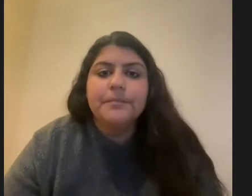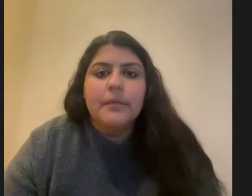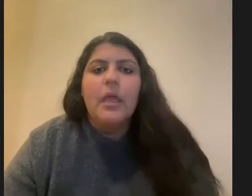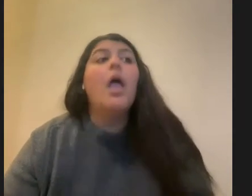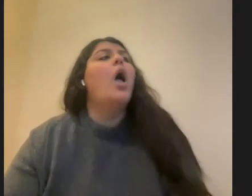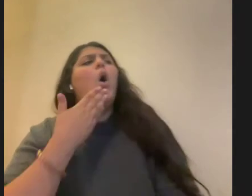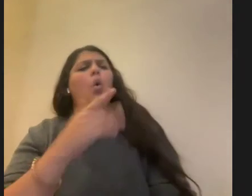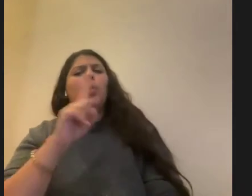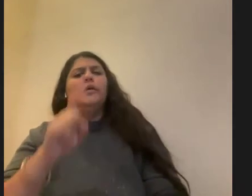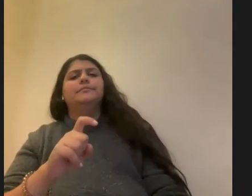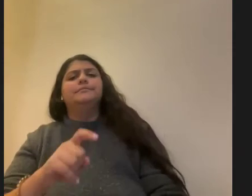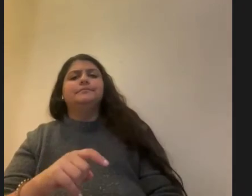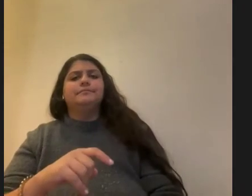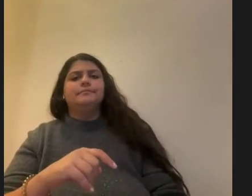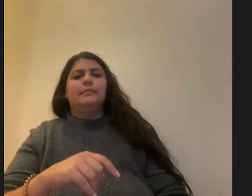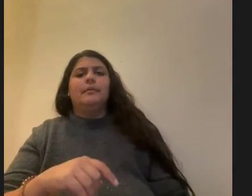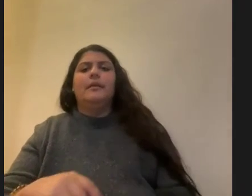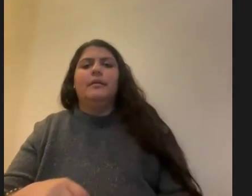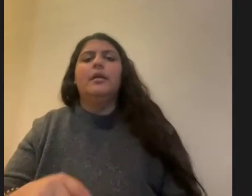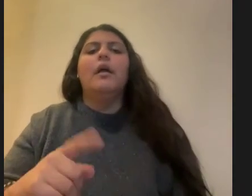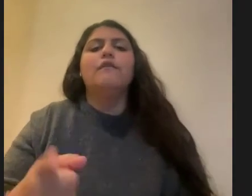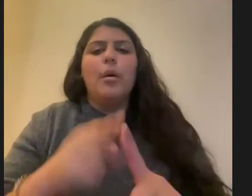question. If anybody's ever picked up, this is from Robert.